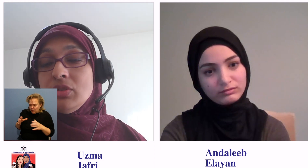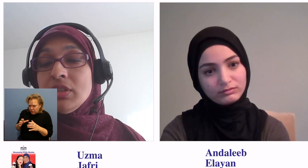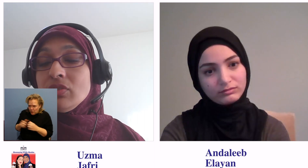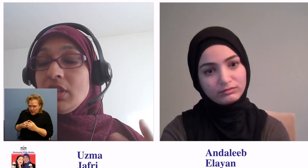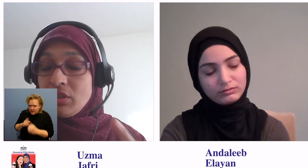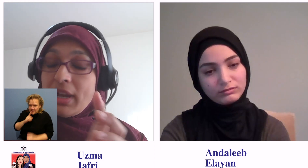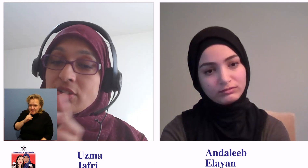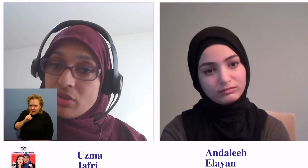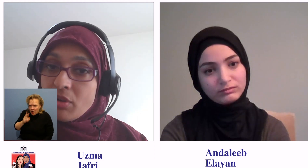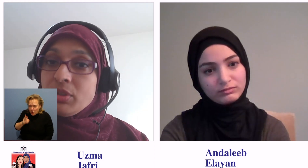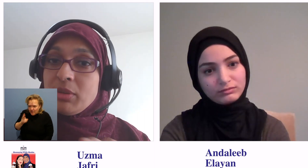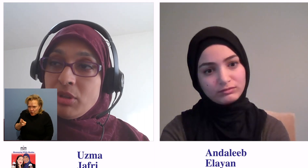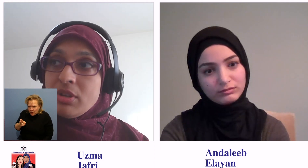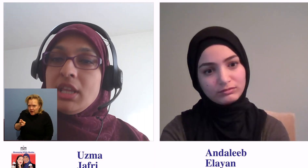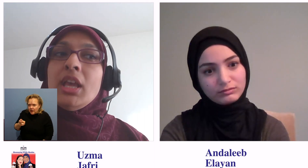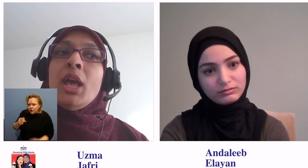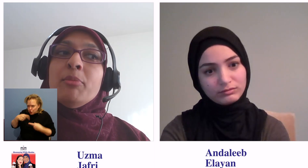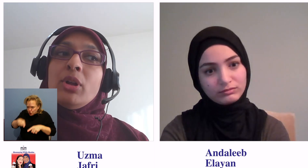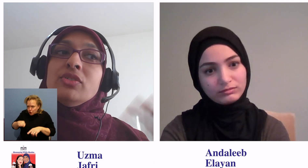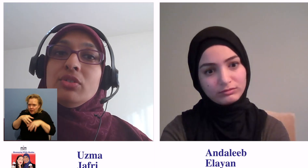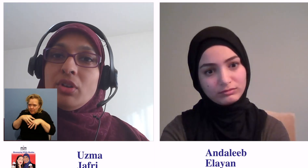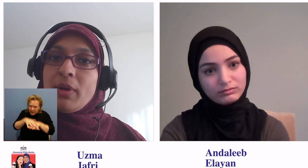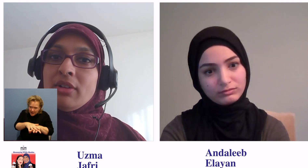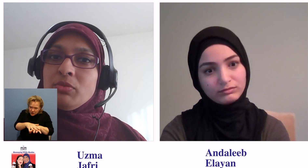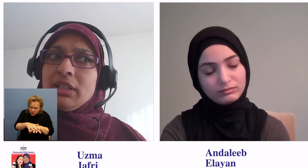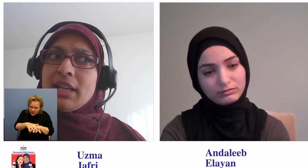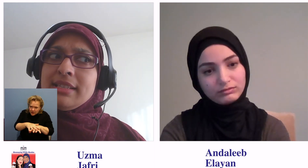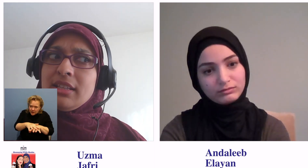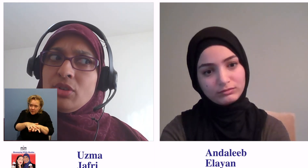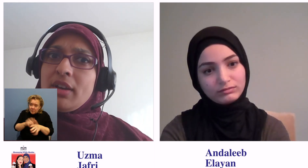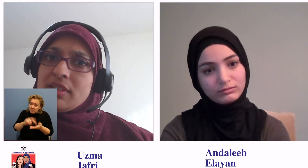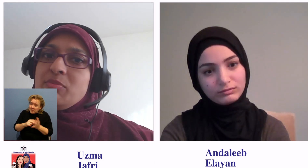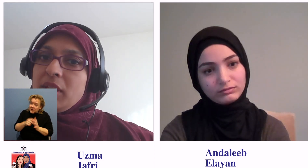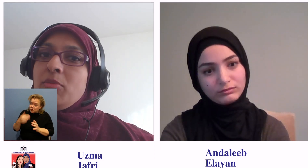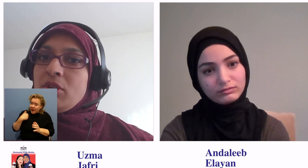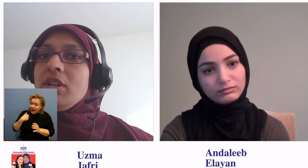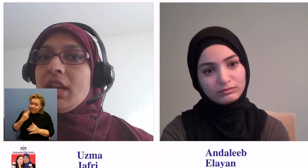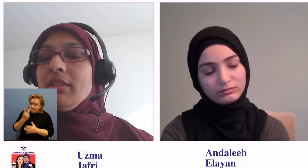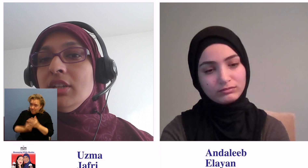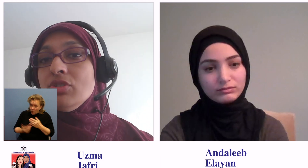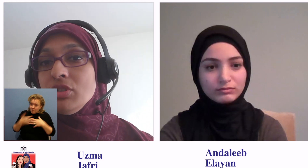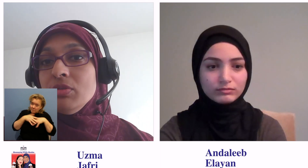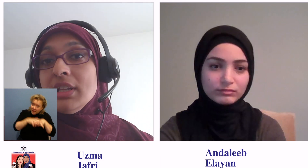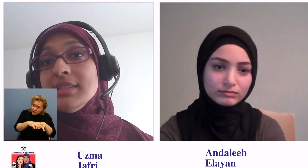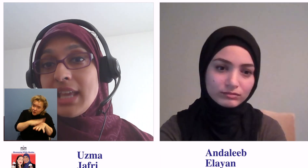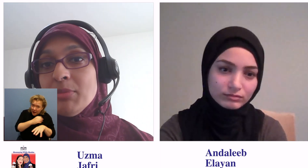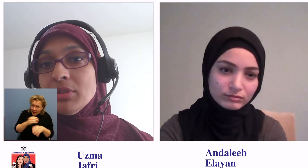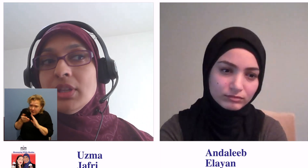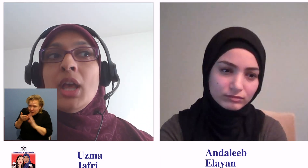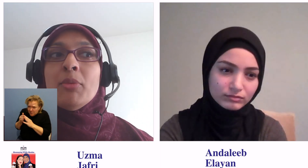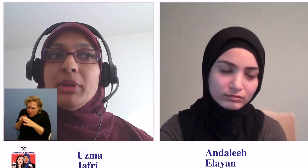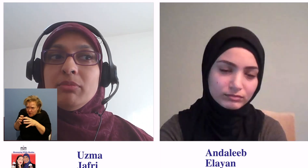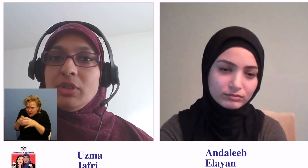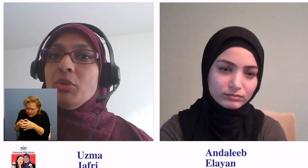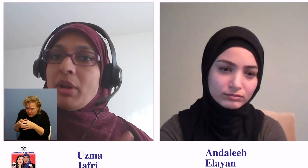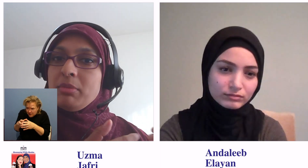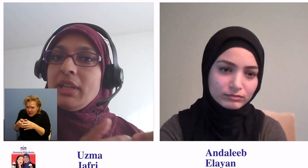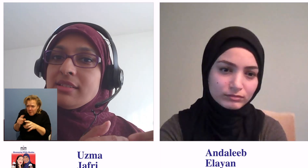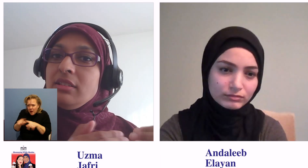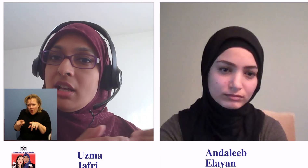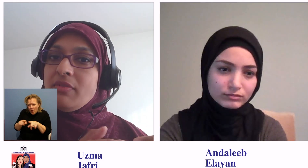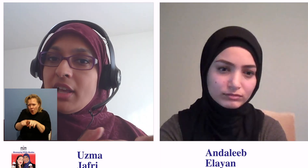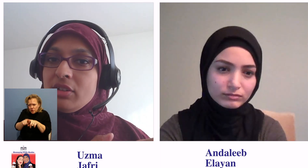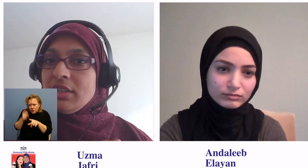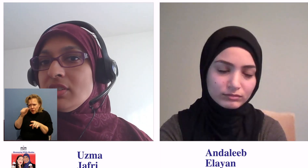hard of hearing students so that you had your own community, but also to go out and realize that you have this big community out here too, that is abled, but, you know,